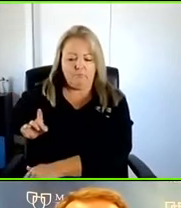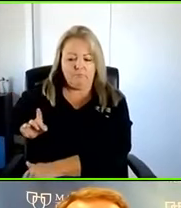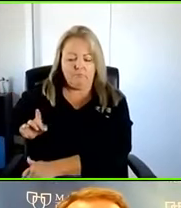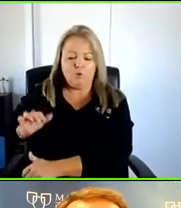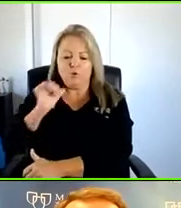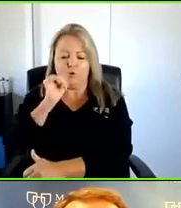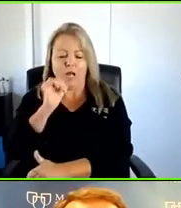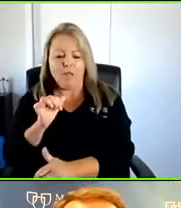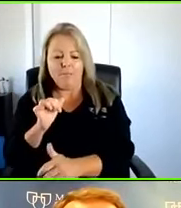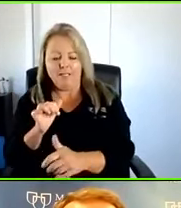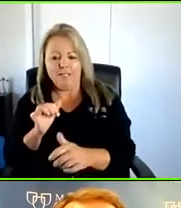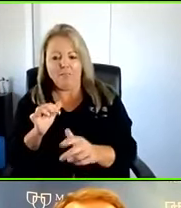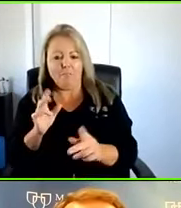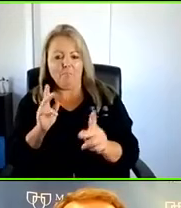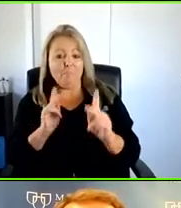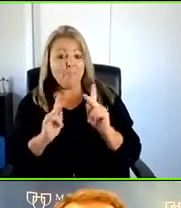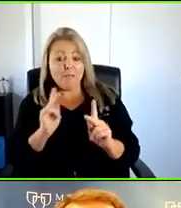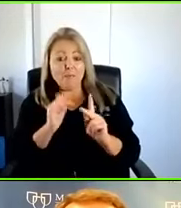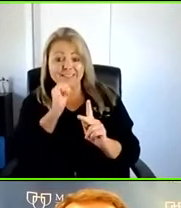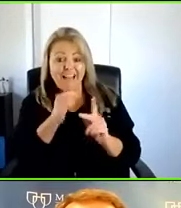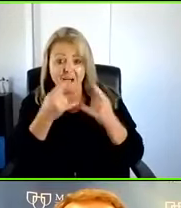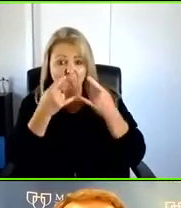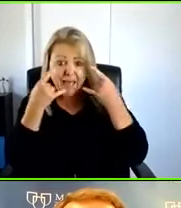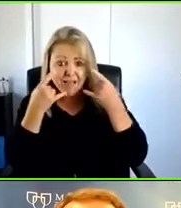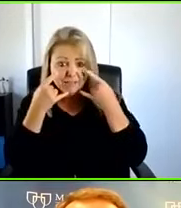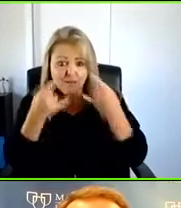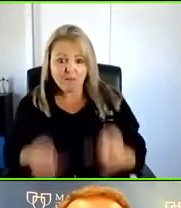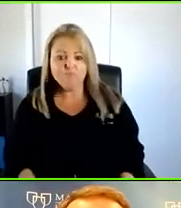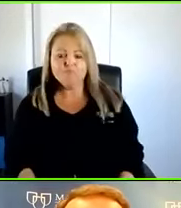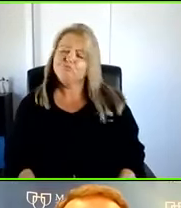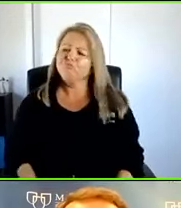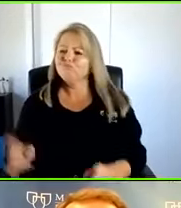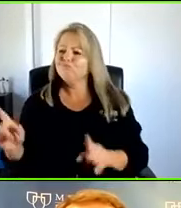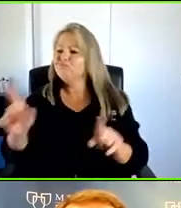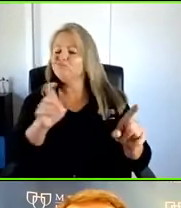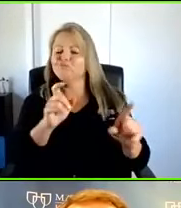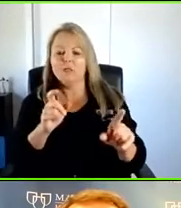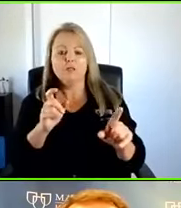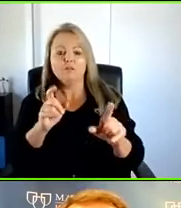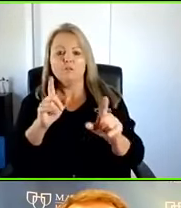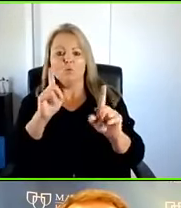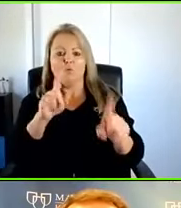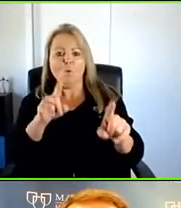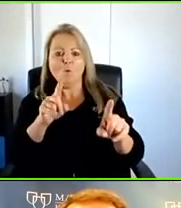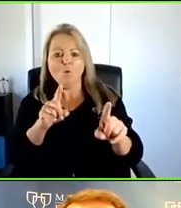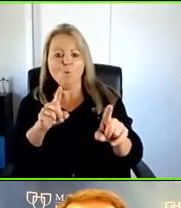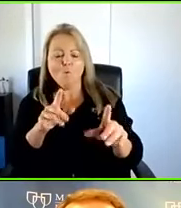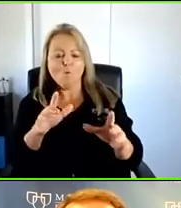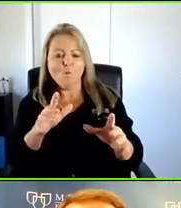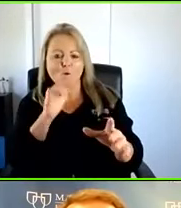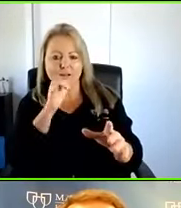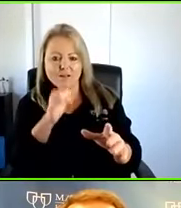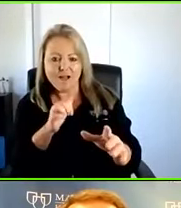share of the people aren't masking and using some of those wise precautions that we're hoping all of those in our community are using